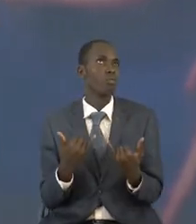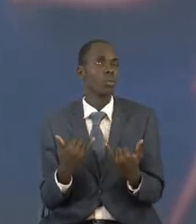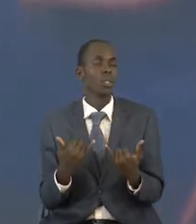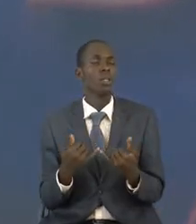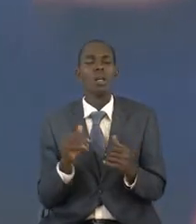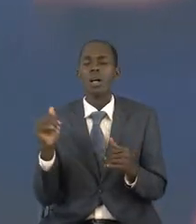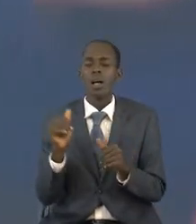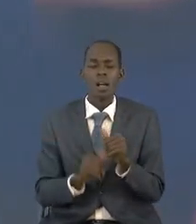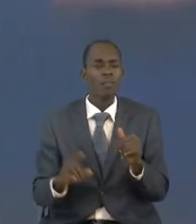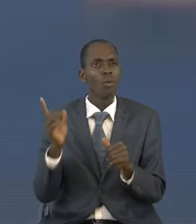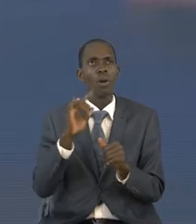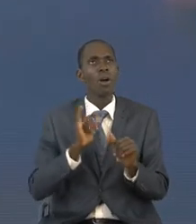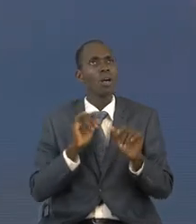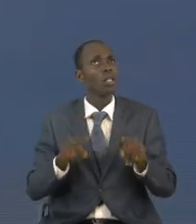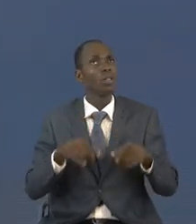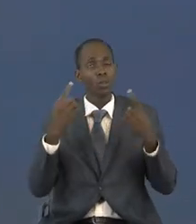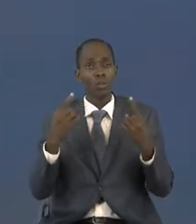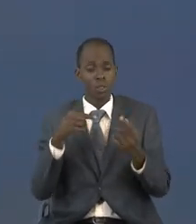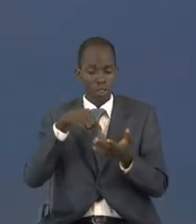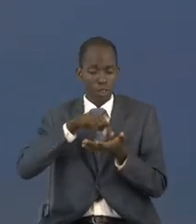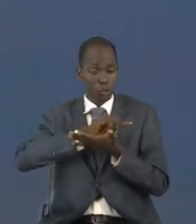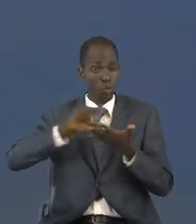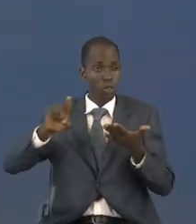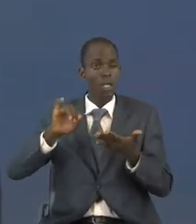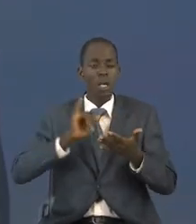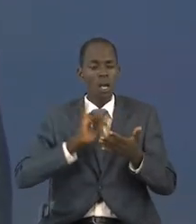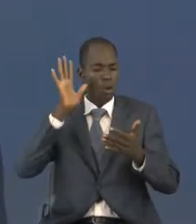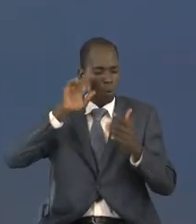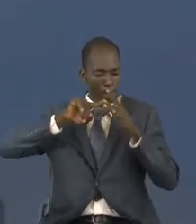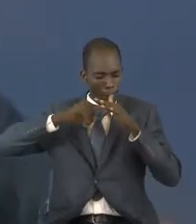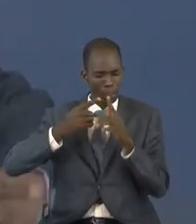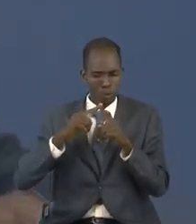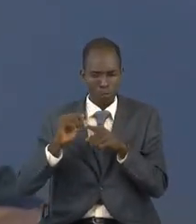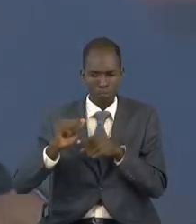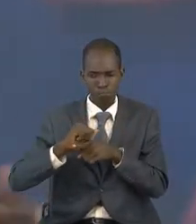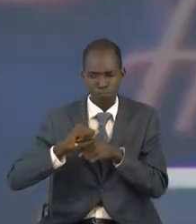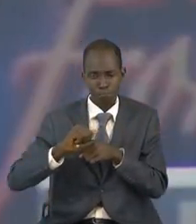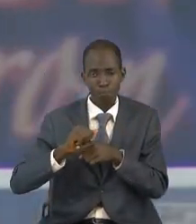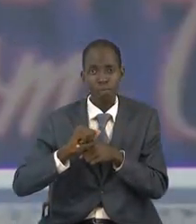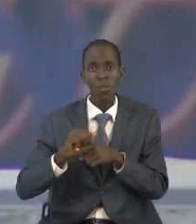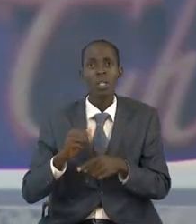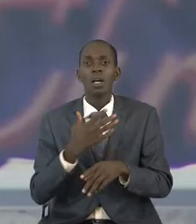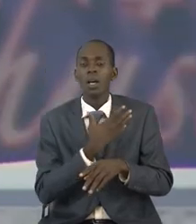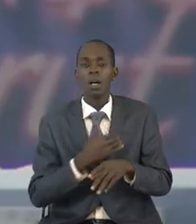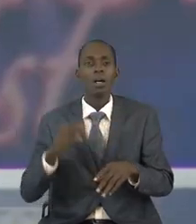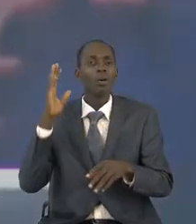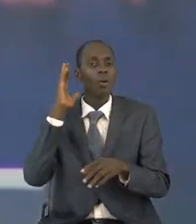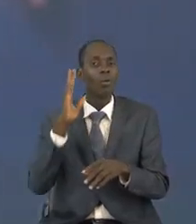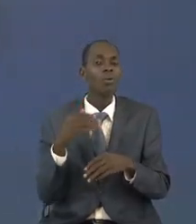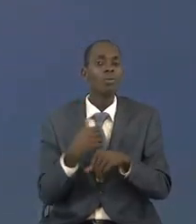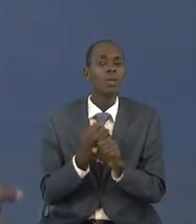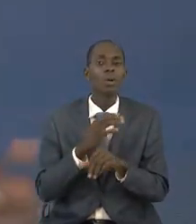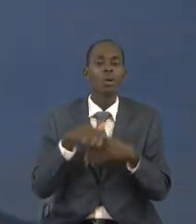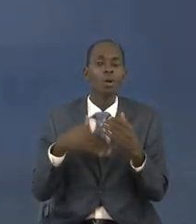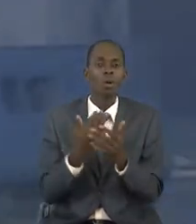I go this week, I'll begin to practice. And we make all the promises, all the consecration, all